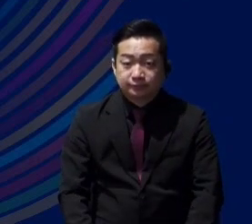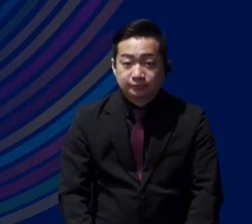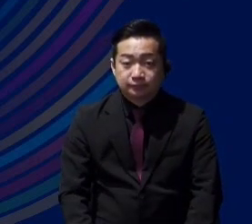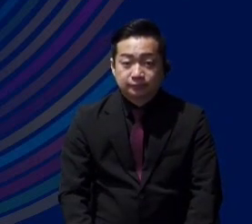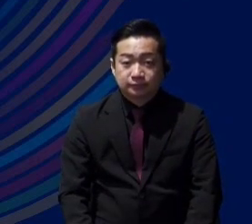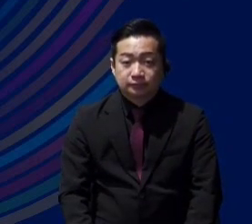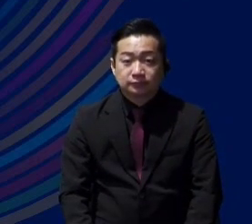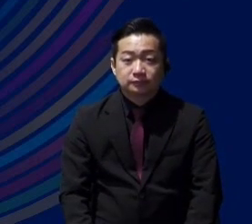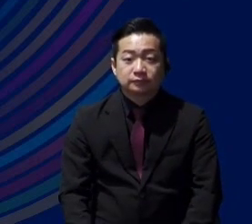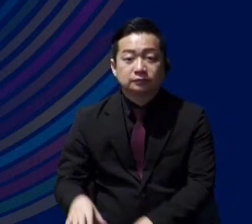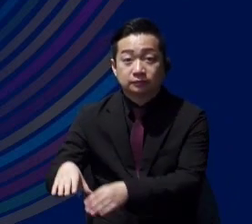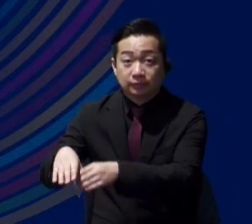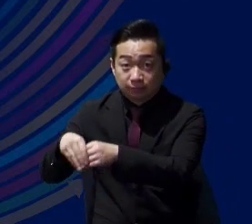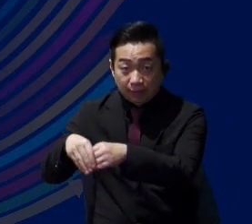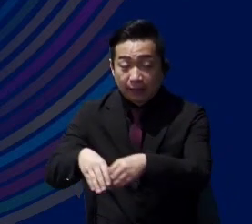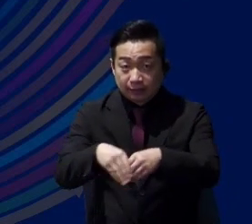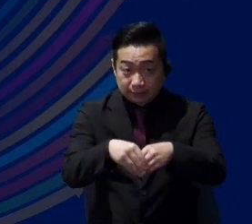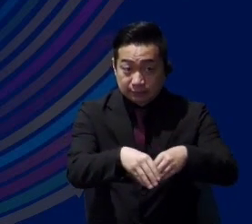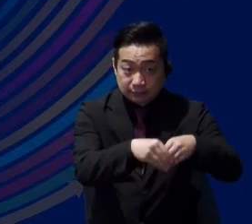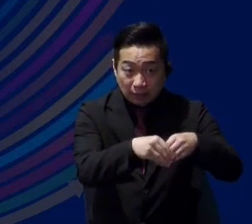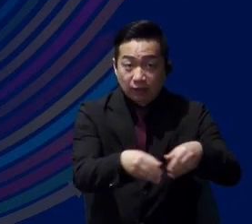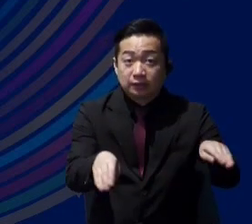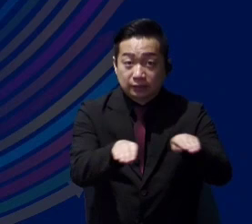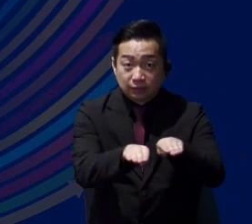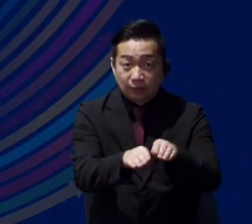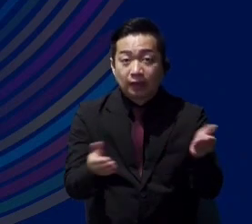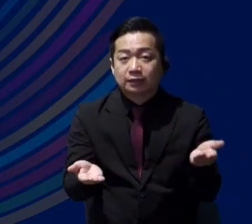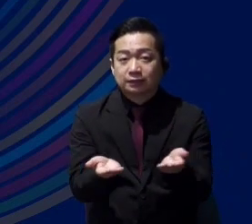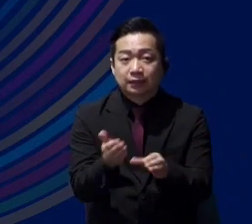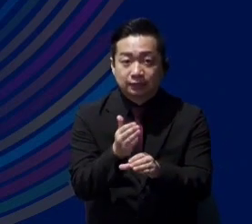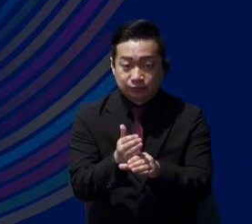of partner institutes. Some of them are in